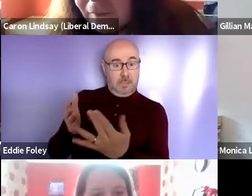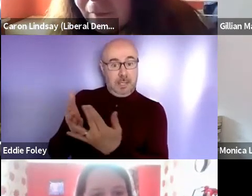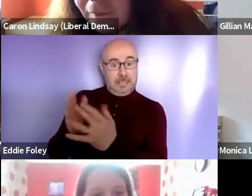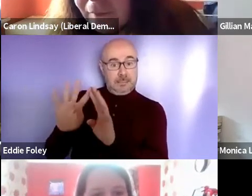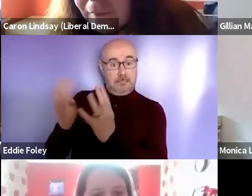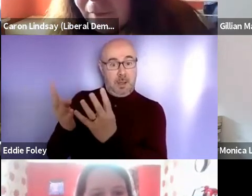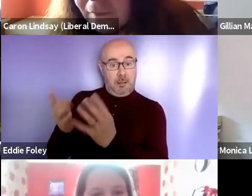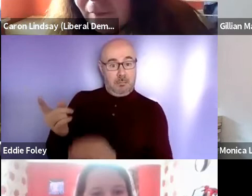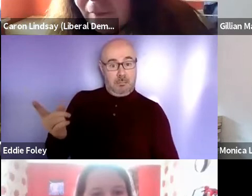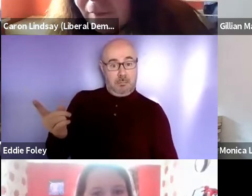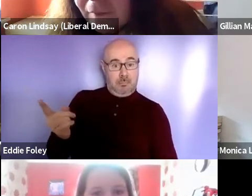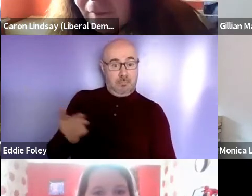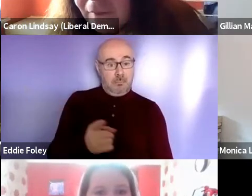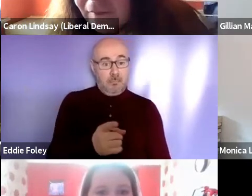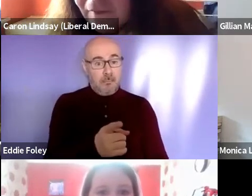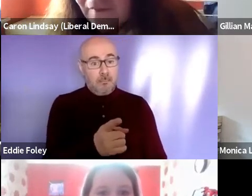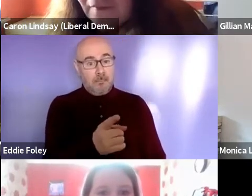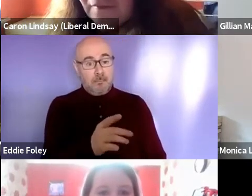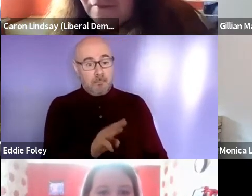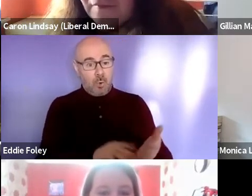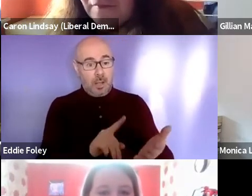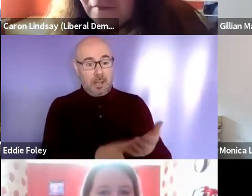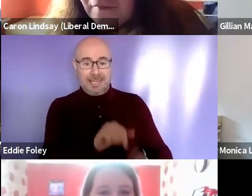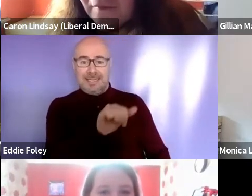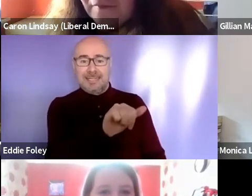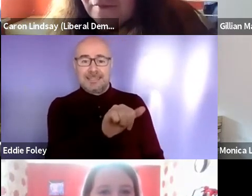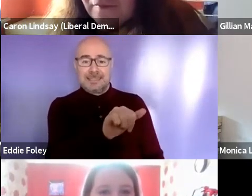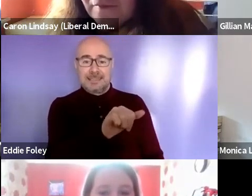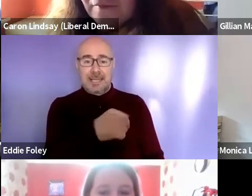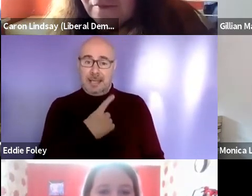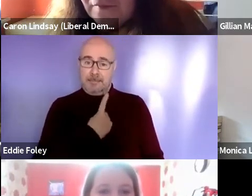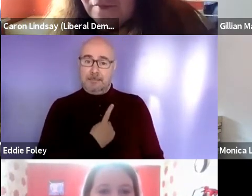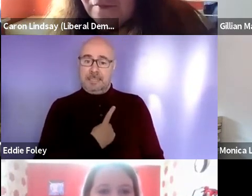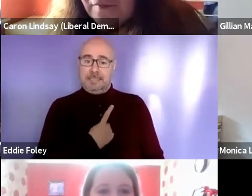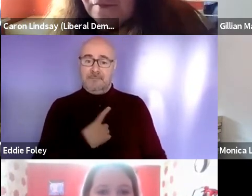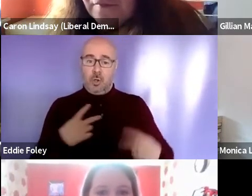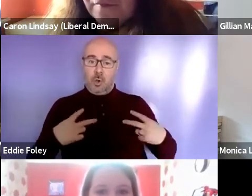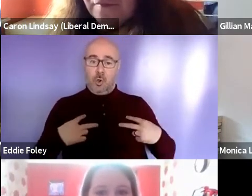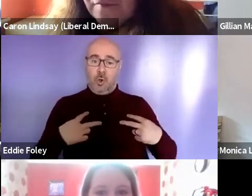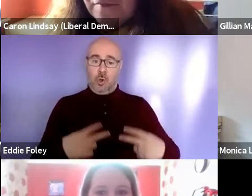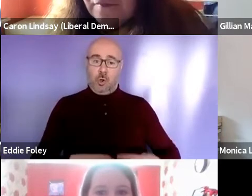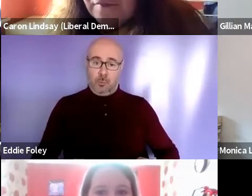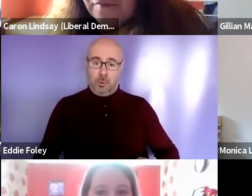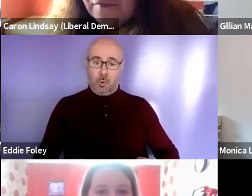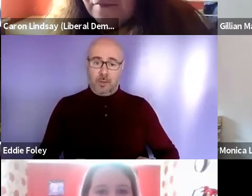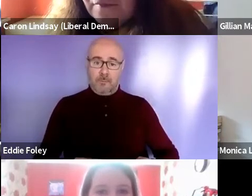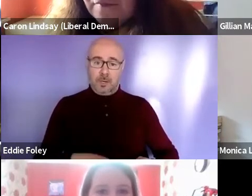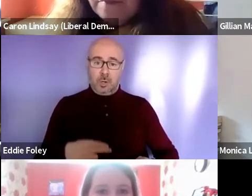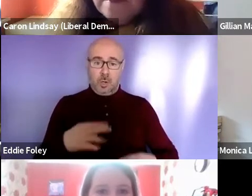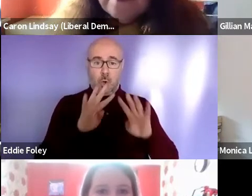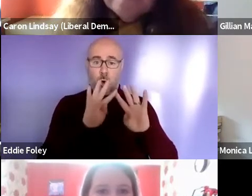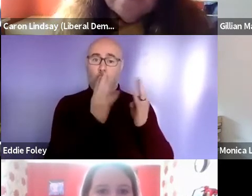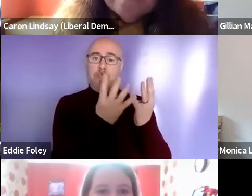Yes, Penny, and I was one of the committee members on the local government committee who tabled